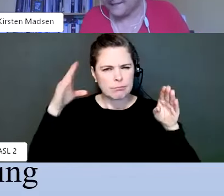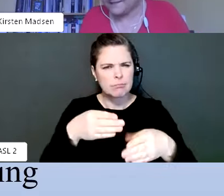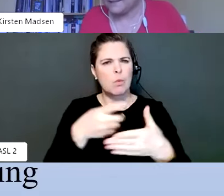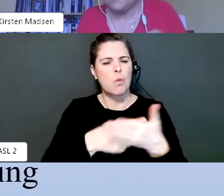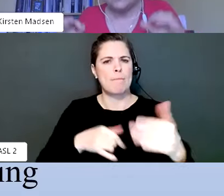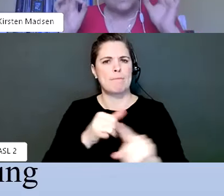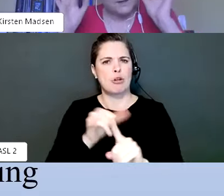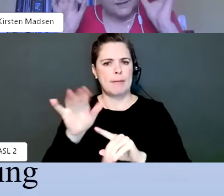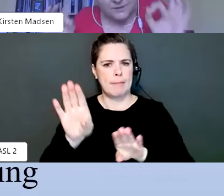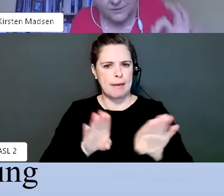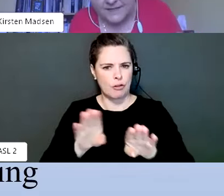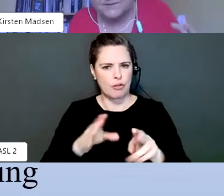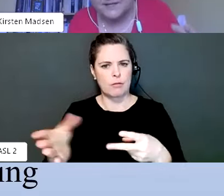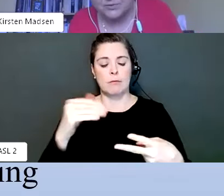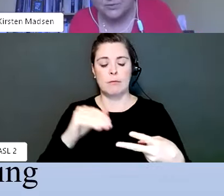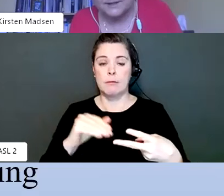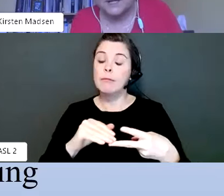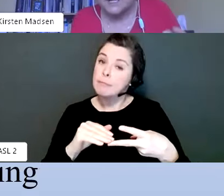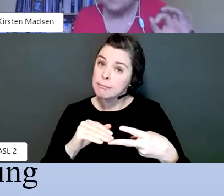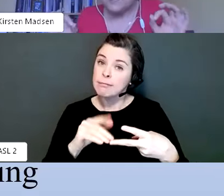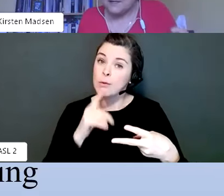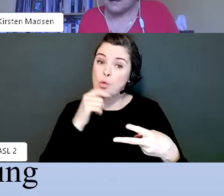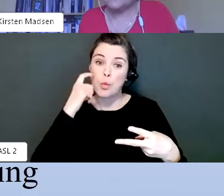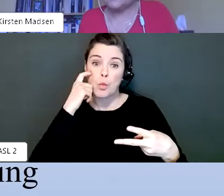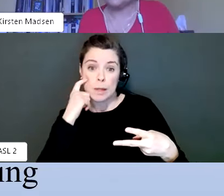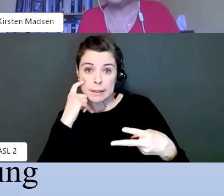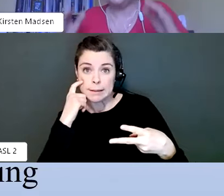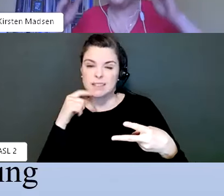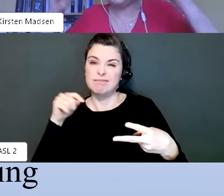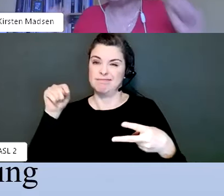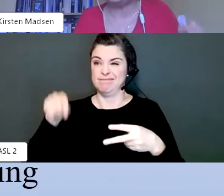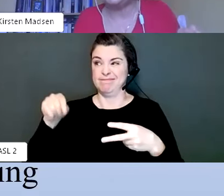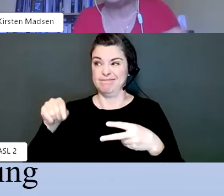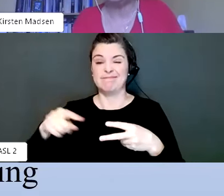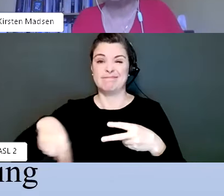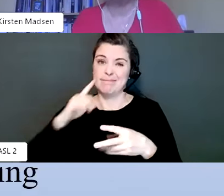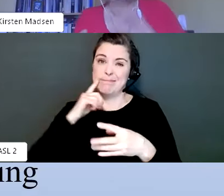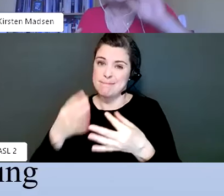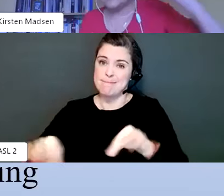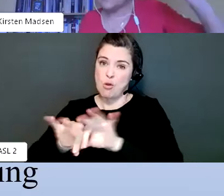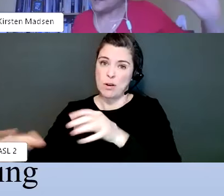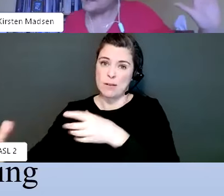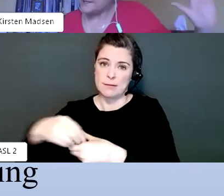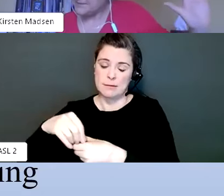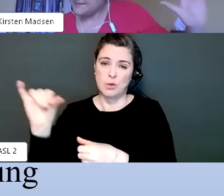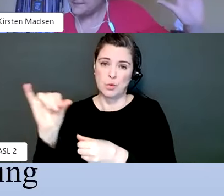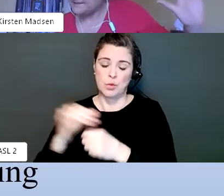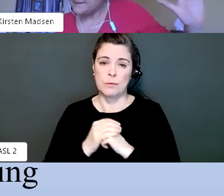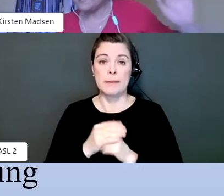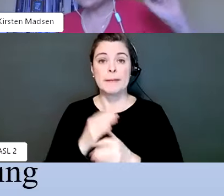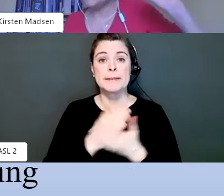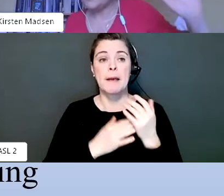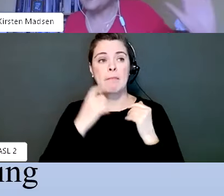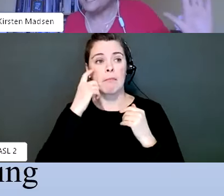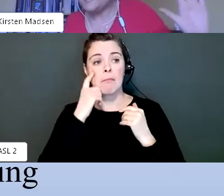witnesses, who are incredibly important because oftentimes people who see it don't think it's their business.